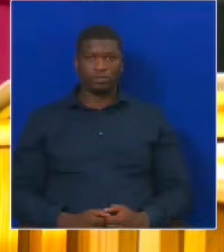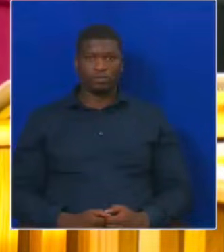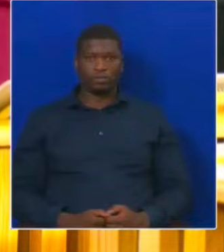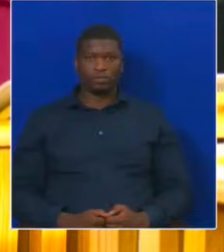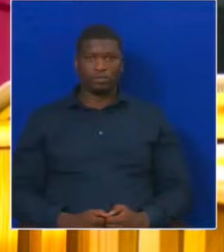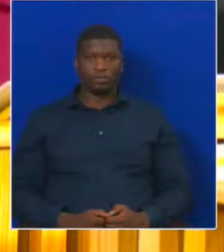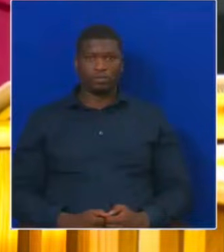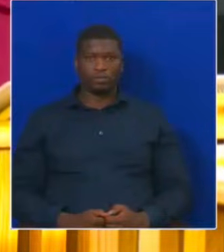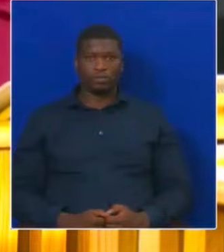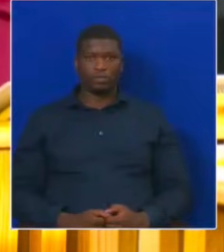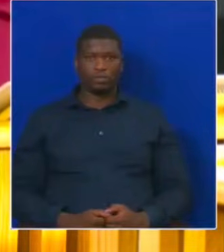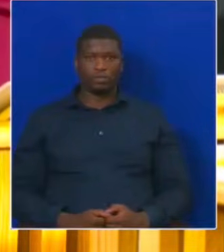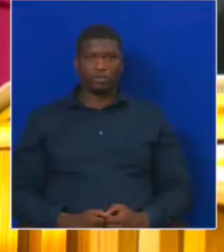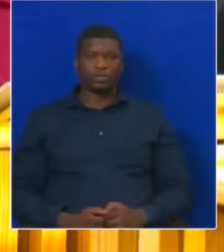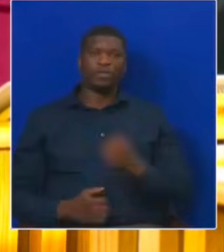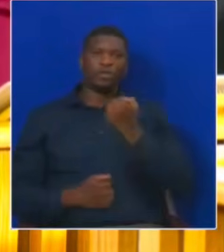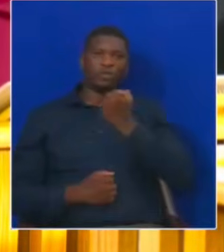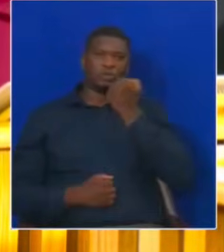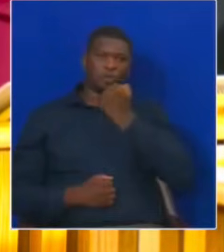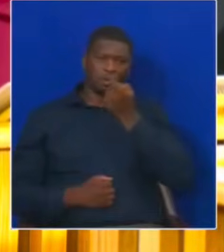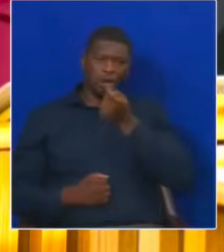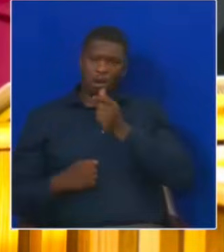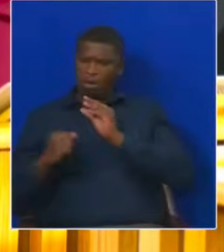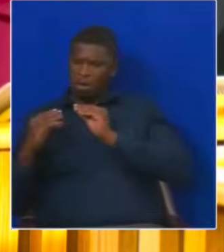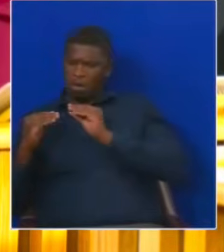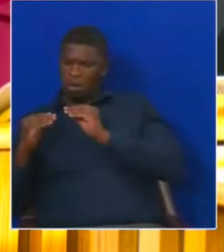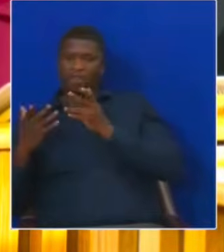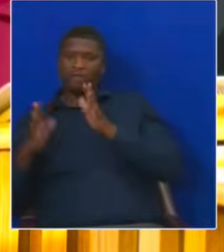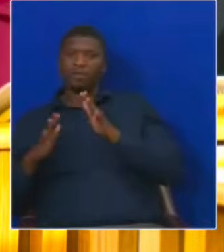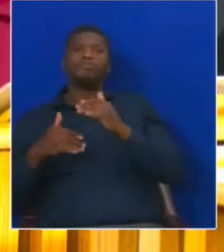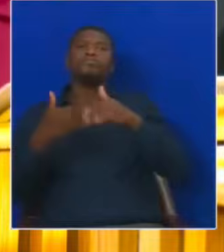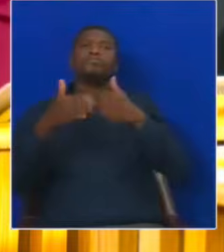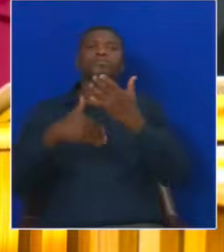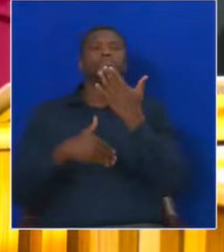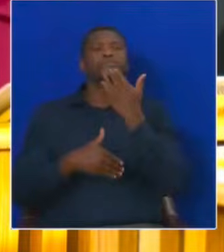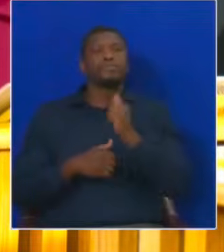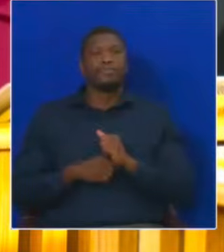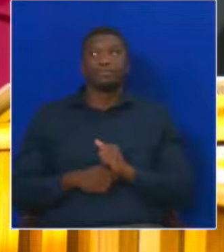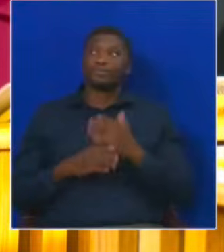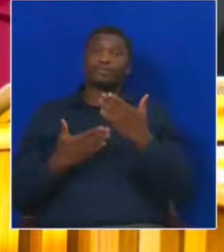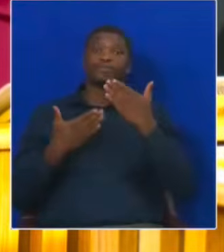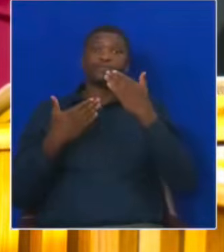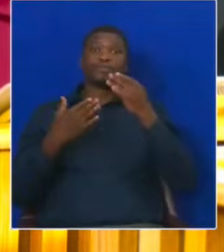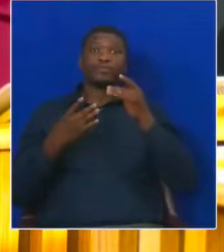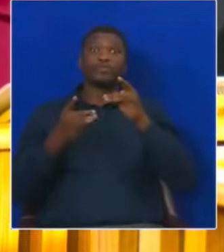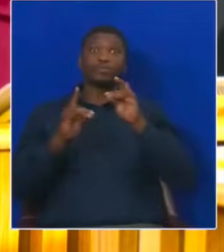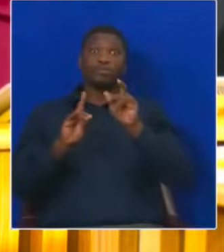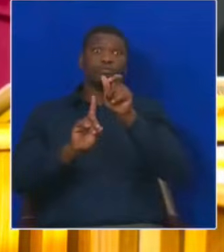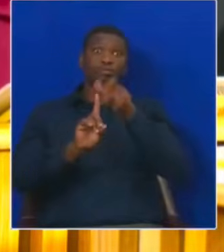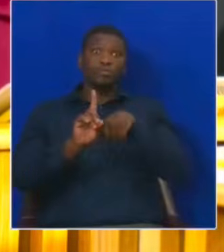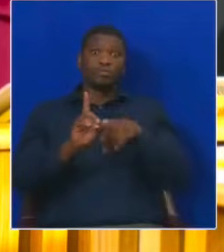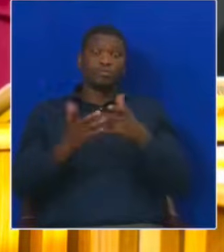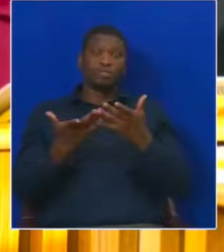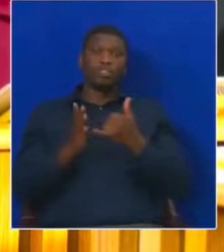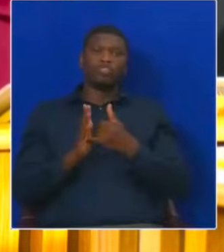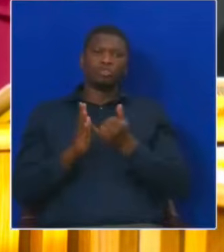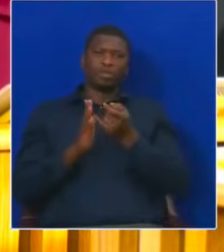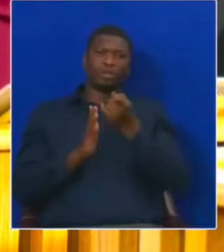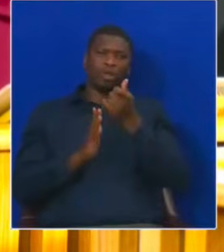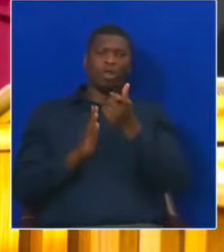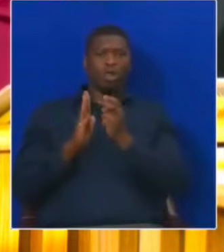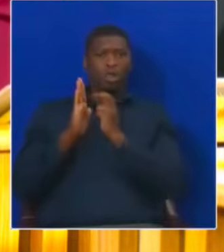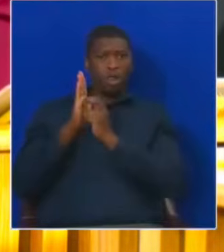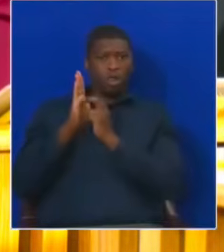Sorry about that. Yes. Thank you, Chairperson. Just on a point of housekeeping,